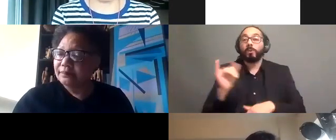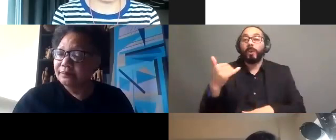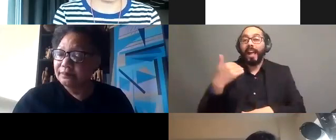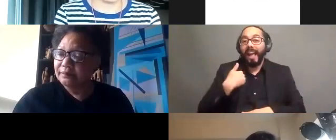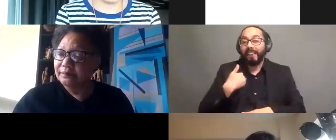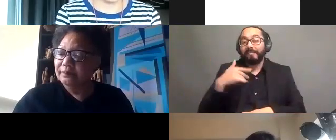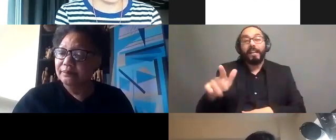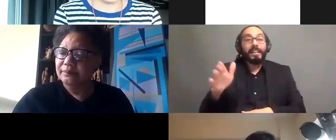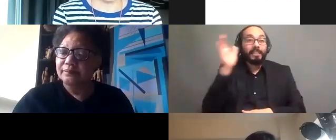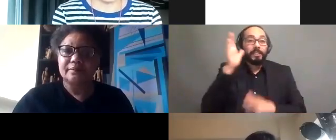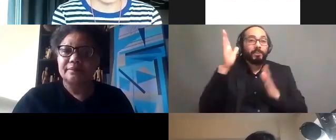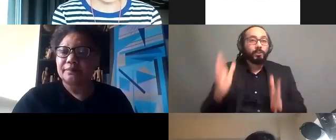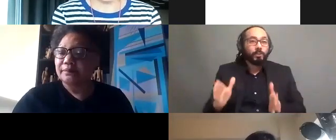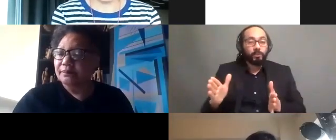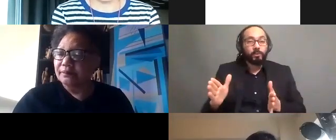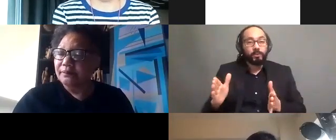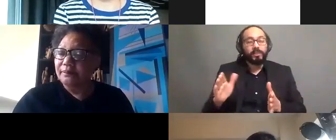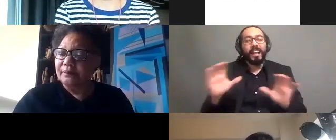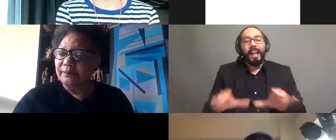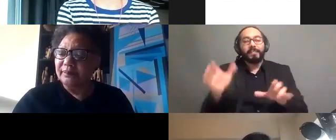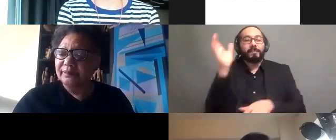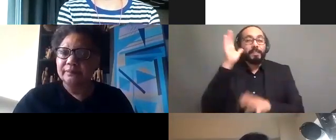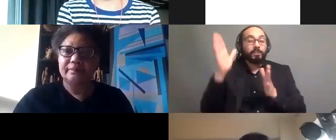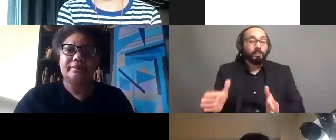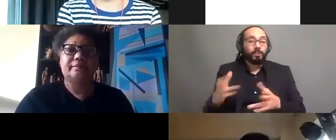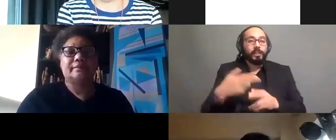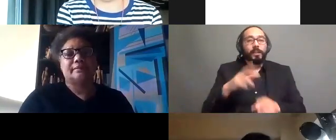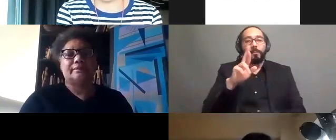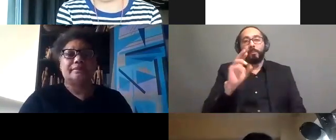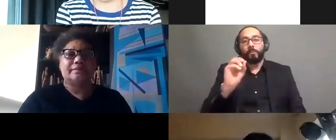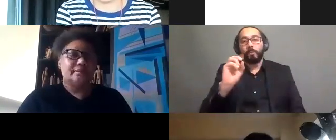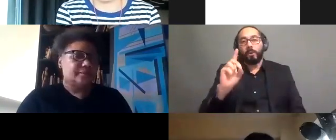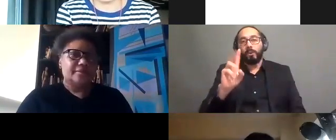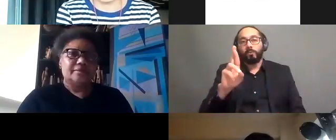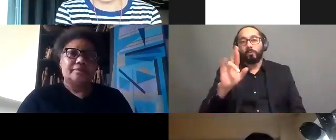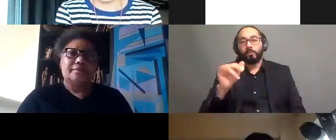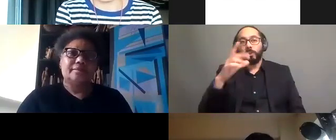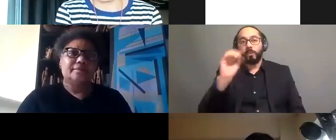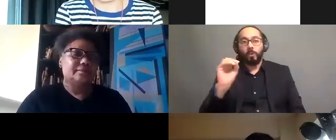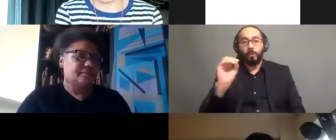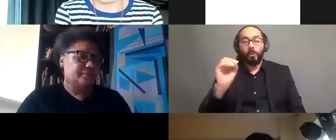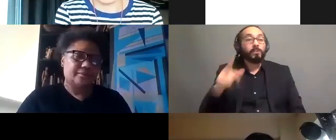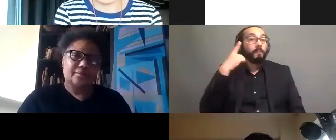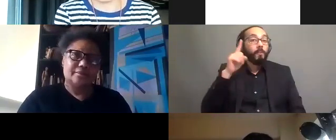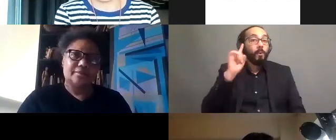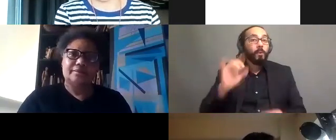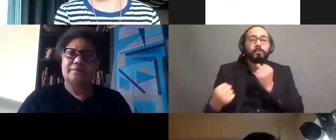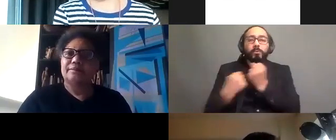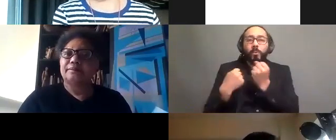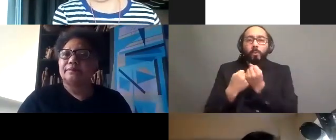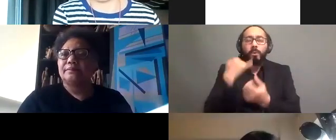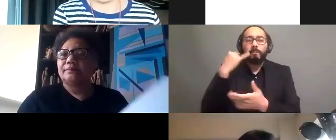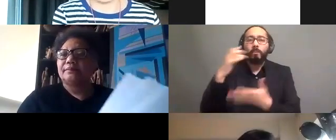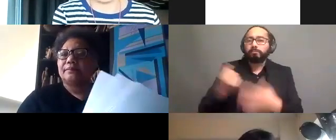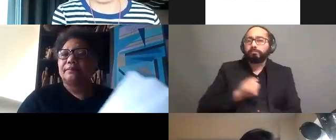to step off the call, you can text him, or if you require support, please get in touch with them directly. His contact information